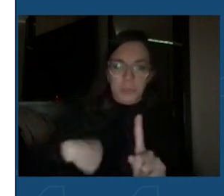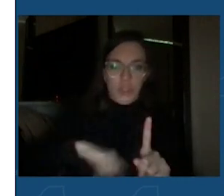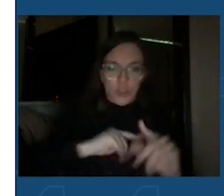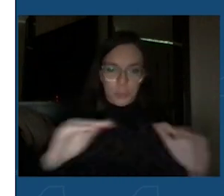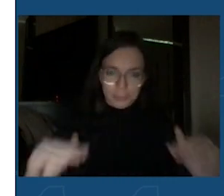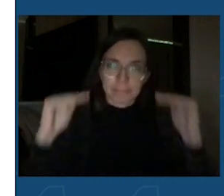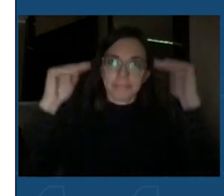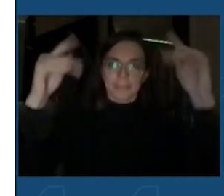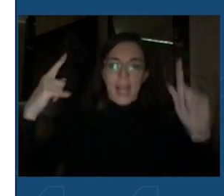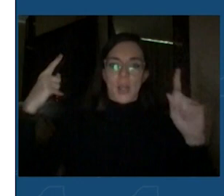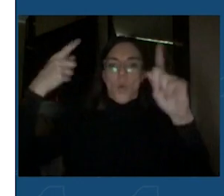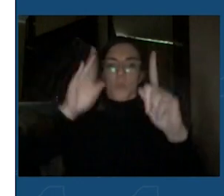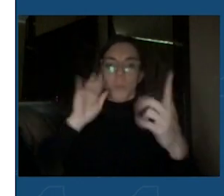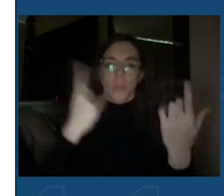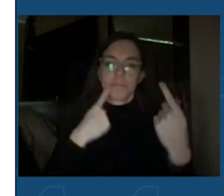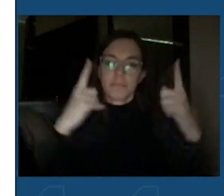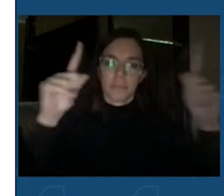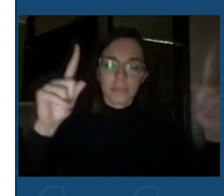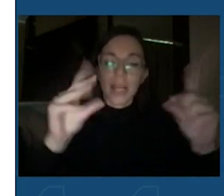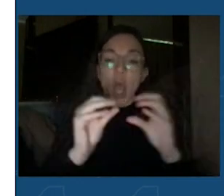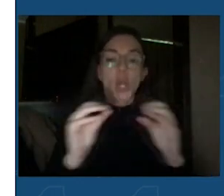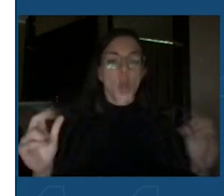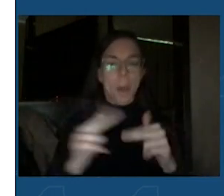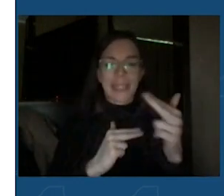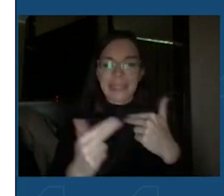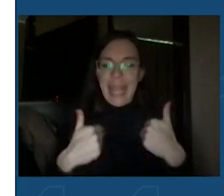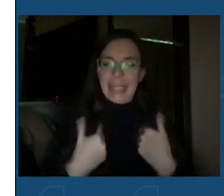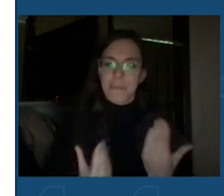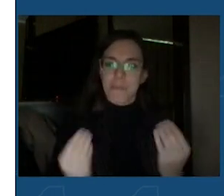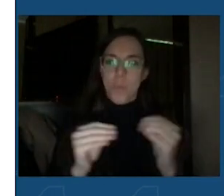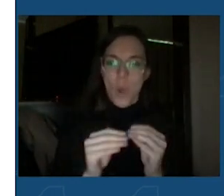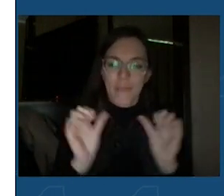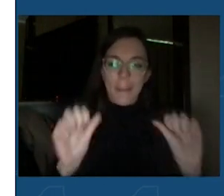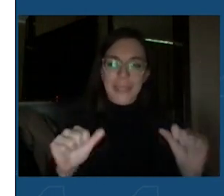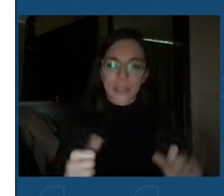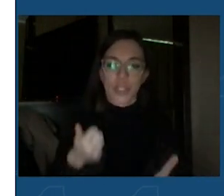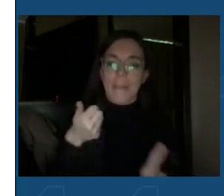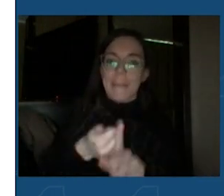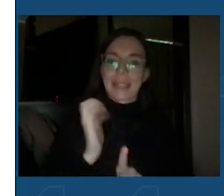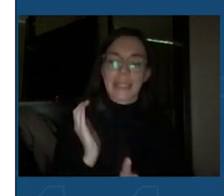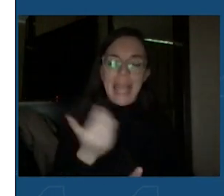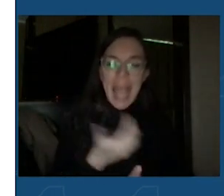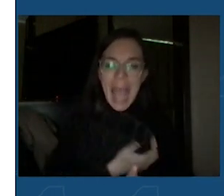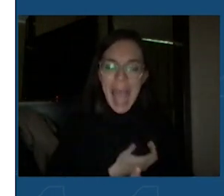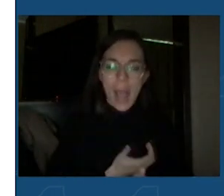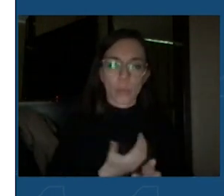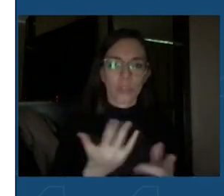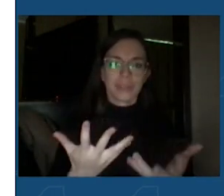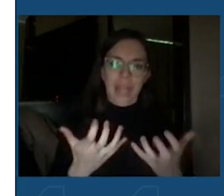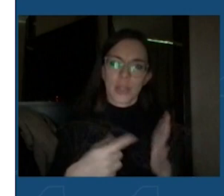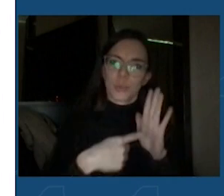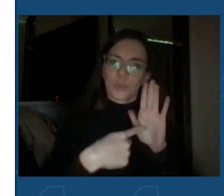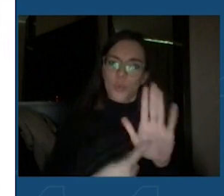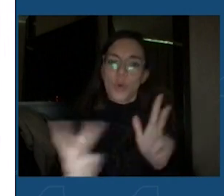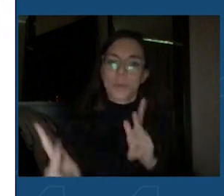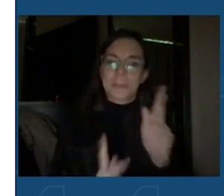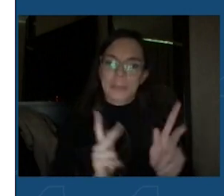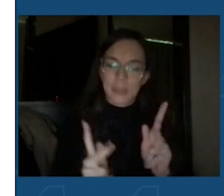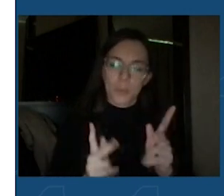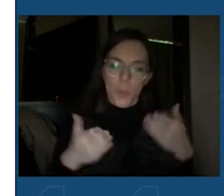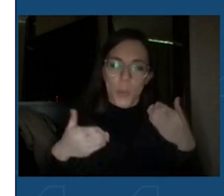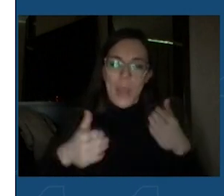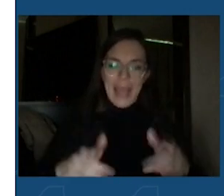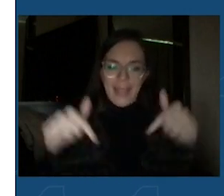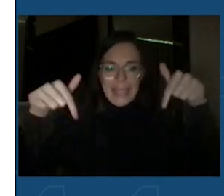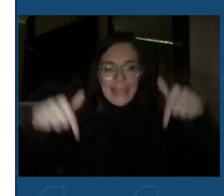achieve them. And no building has more of a potential impact on our desire to show people the way than this building right